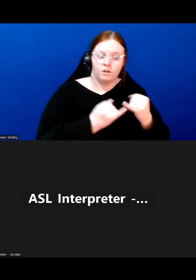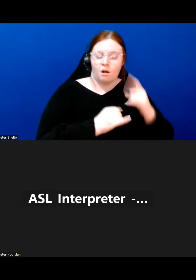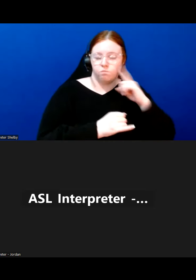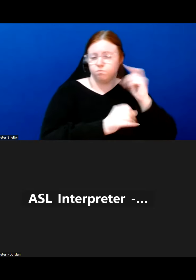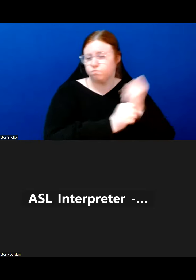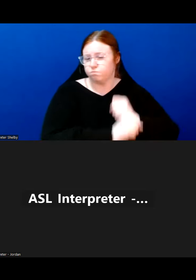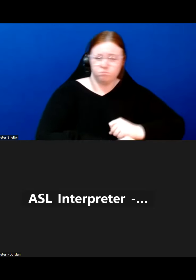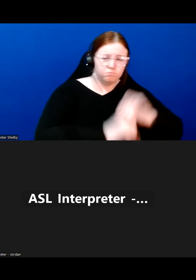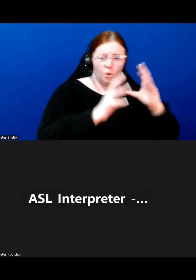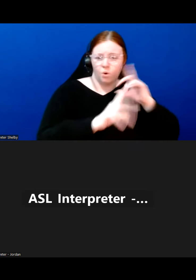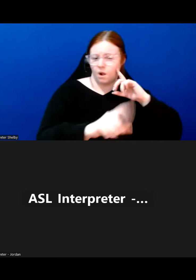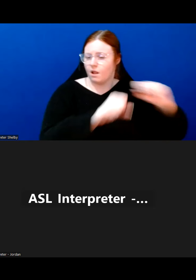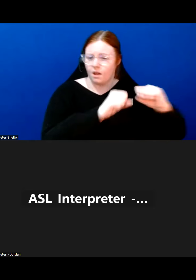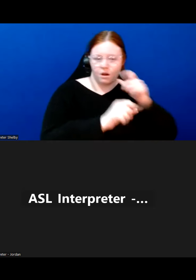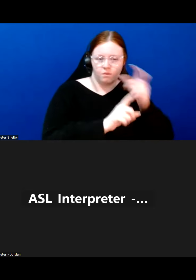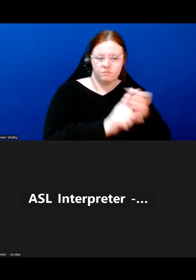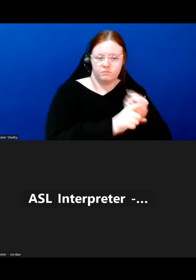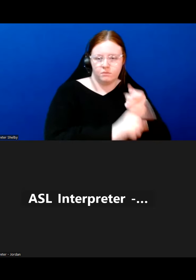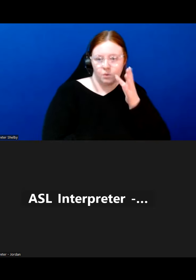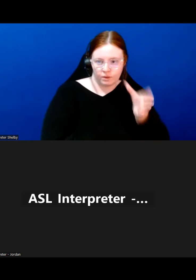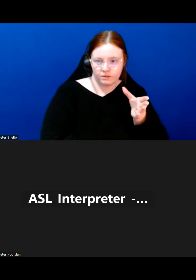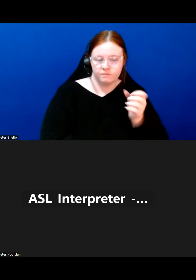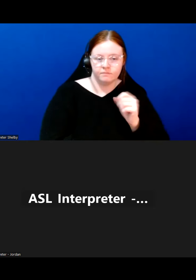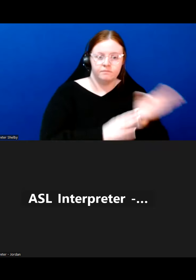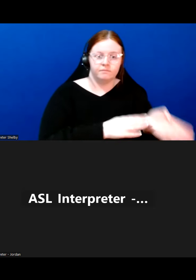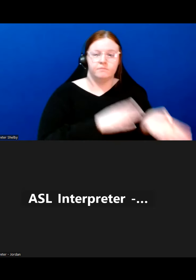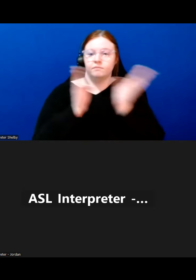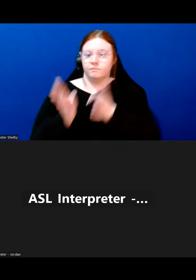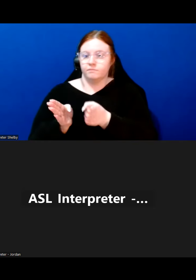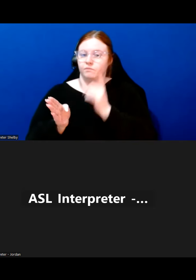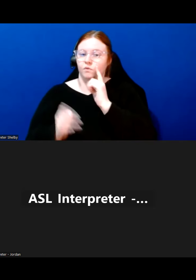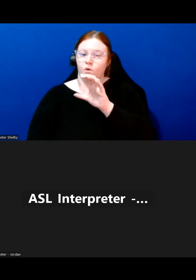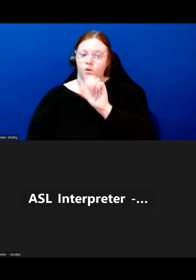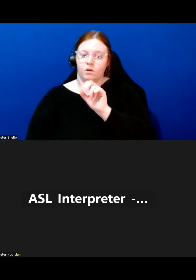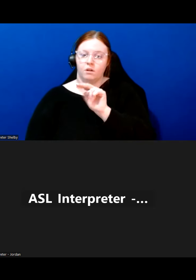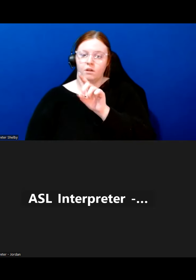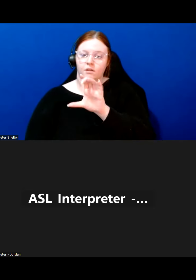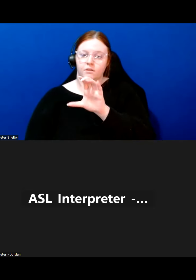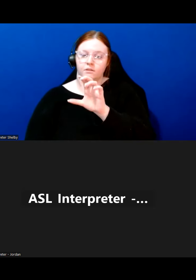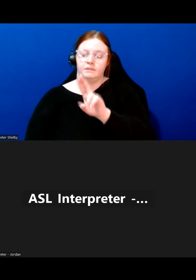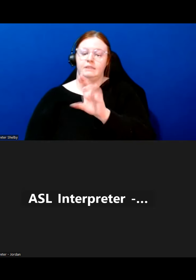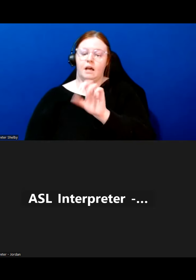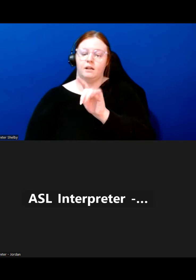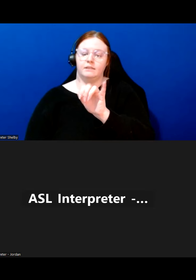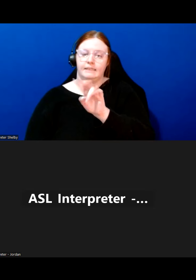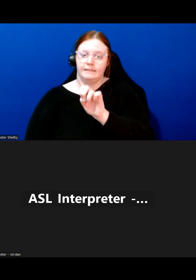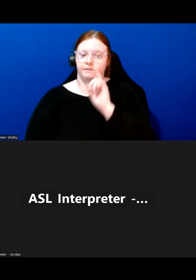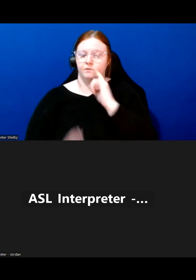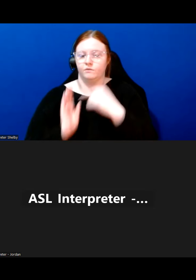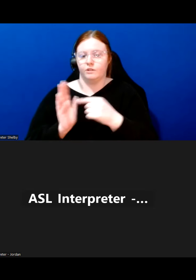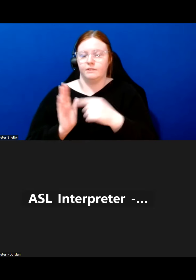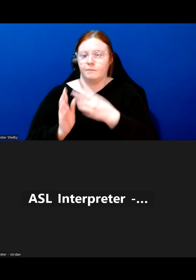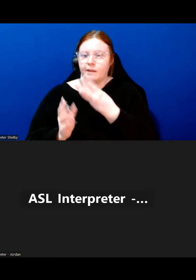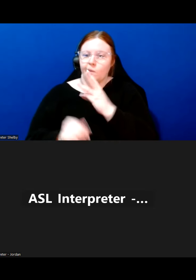loud explosion. And again, for the conductive losses, things like fluid in your ears,